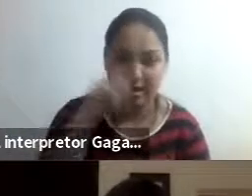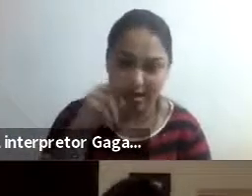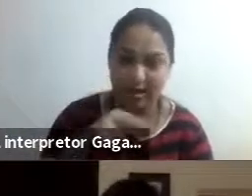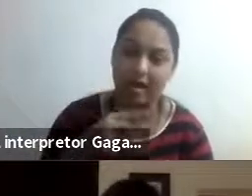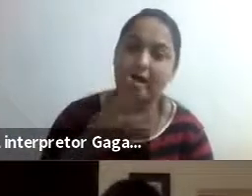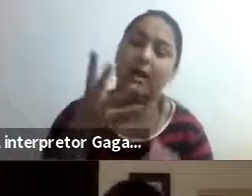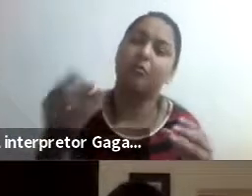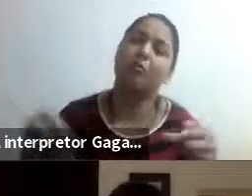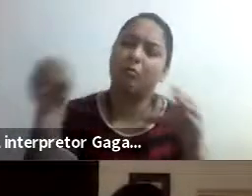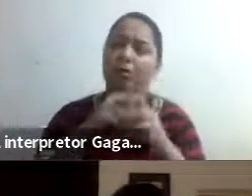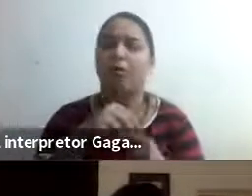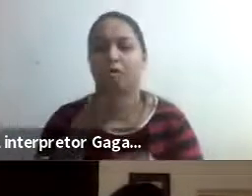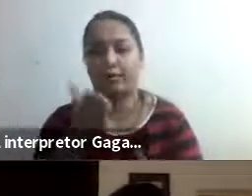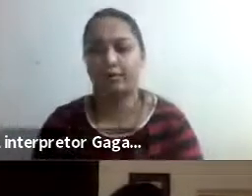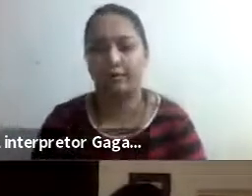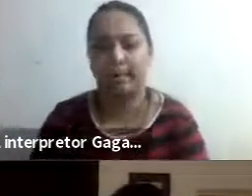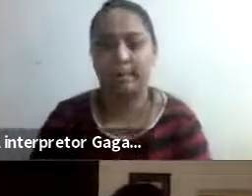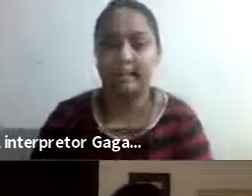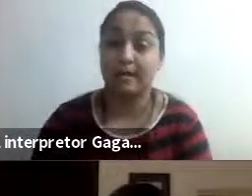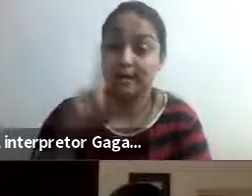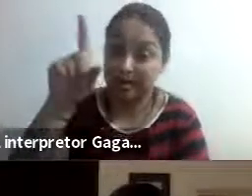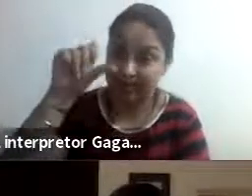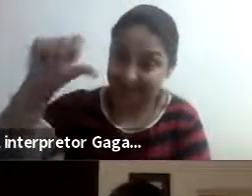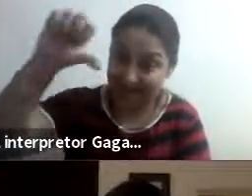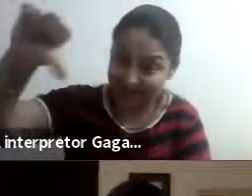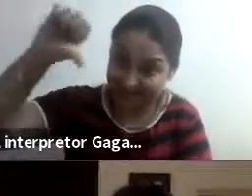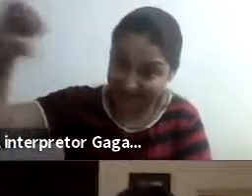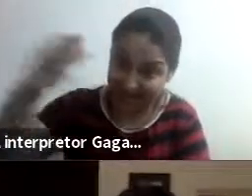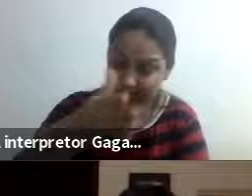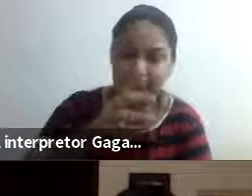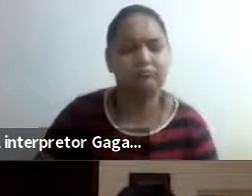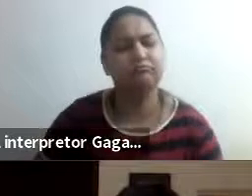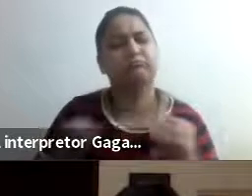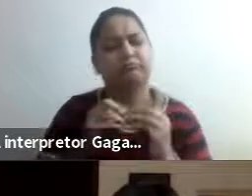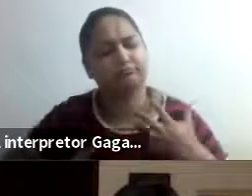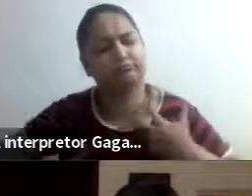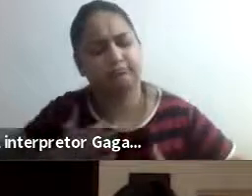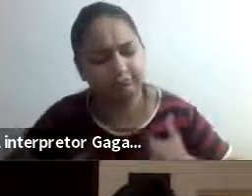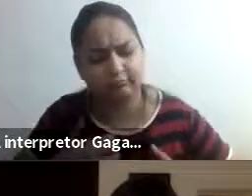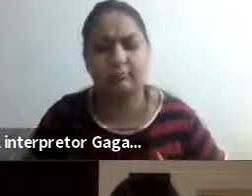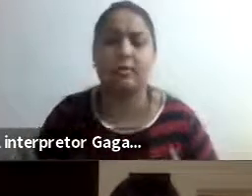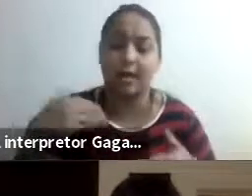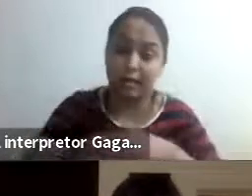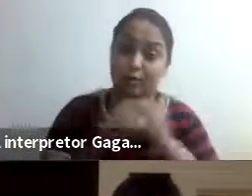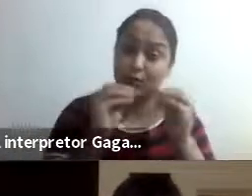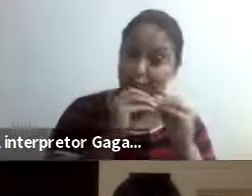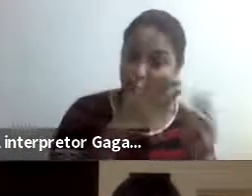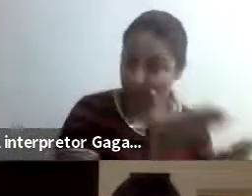much more. And so in 1999, there is a very interesting encounter that takes place. Bhuribai